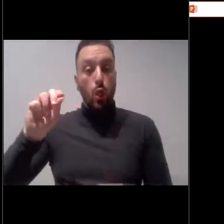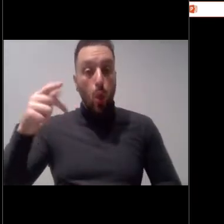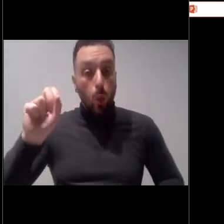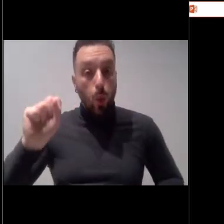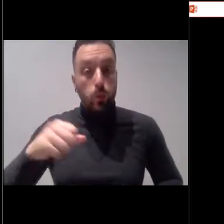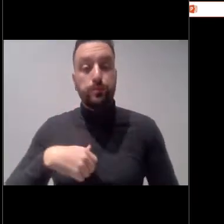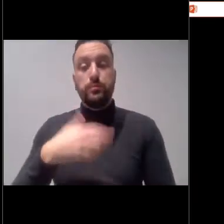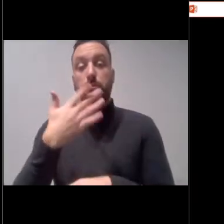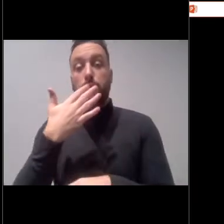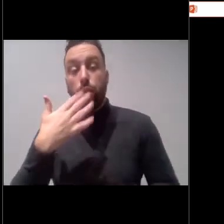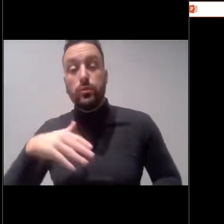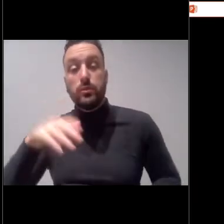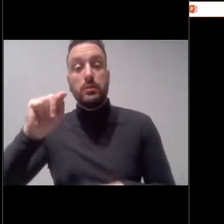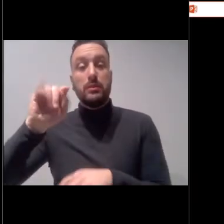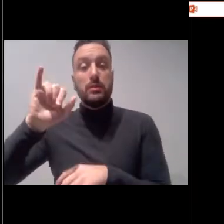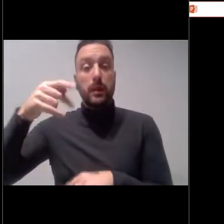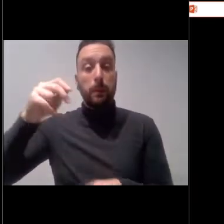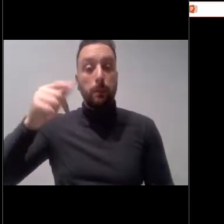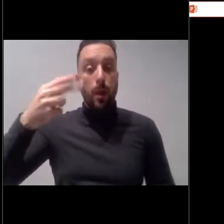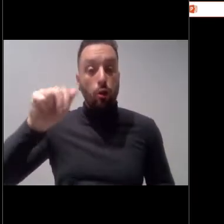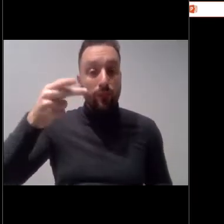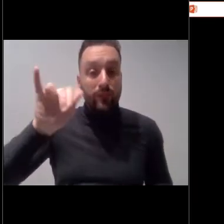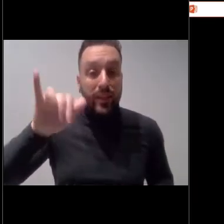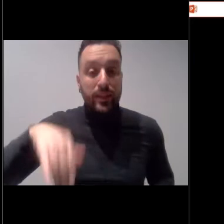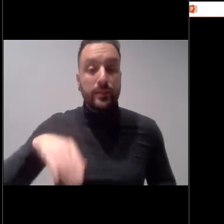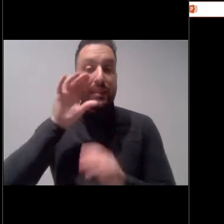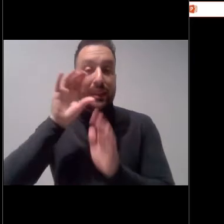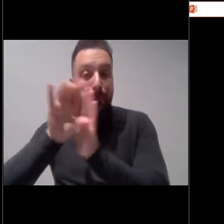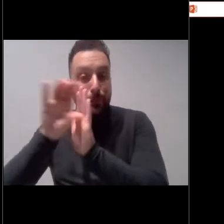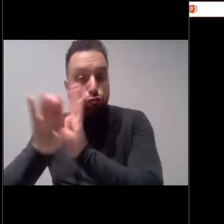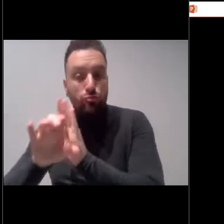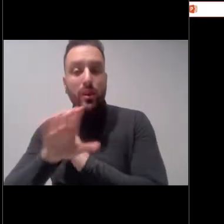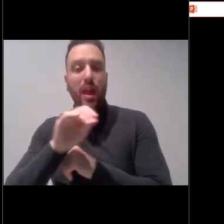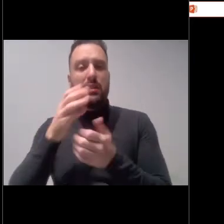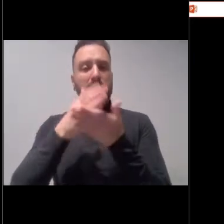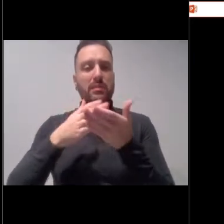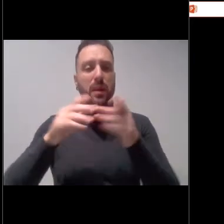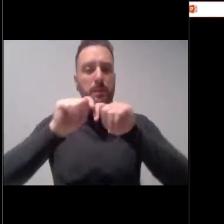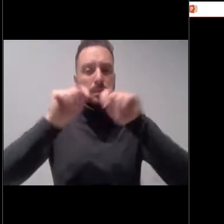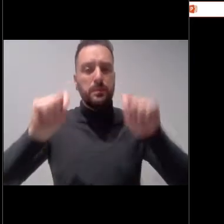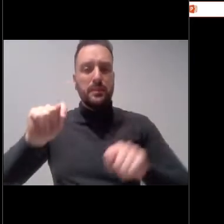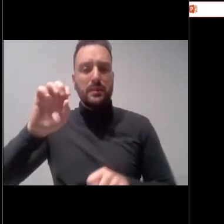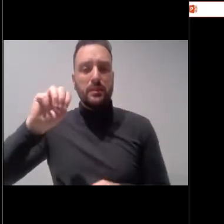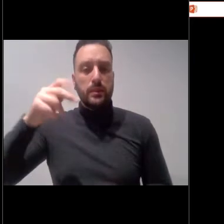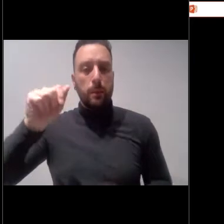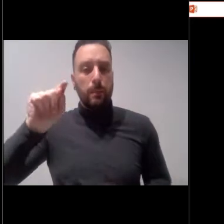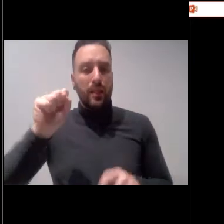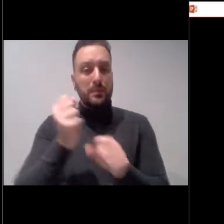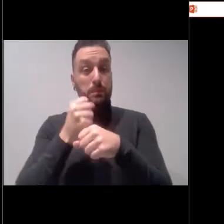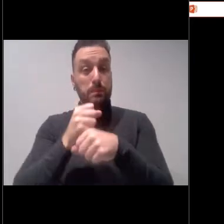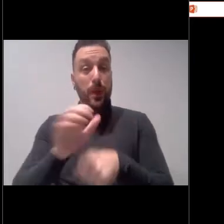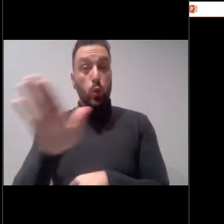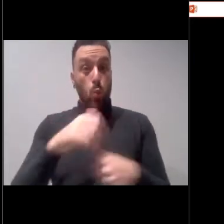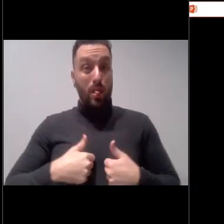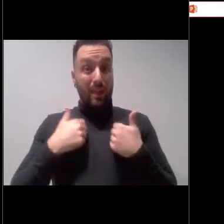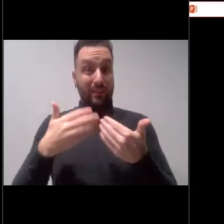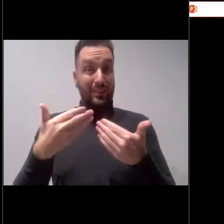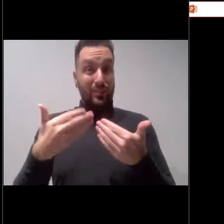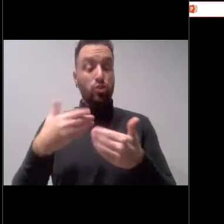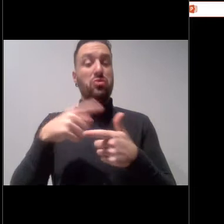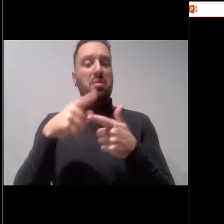discuss typography and imagery, and we'll look at some templates to help make your lives easier. And then we're going to go over some examples and briefly talk